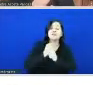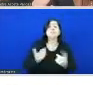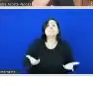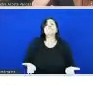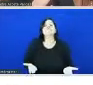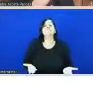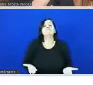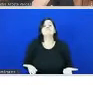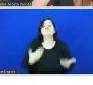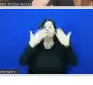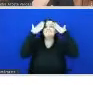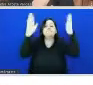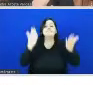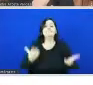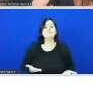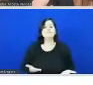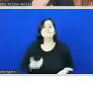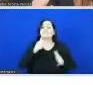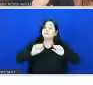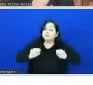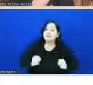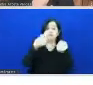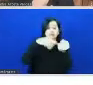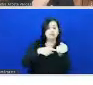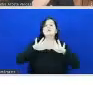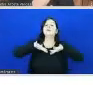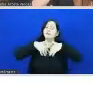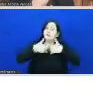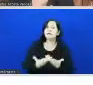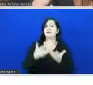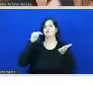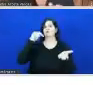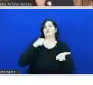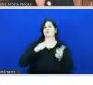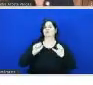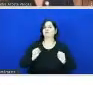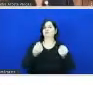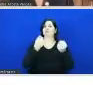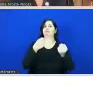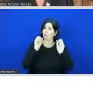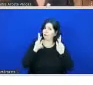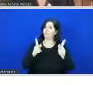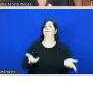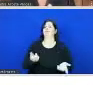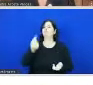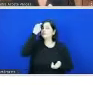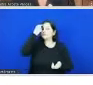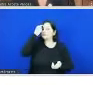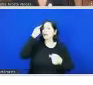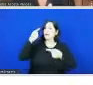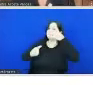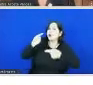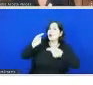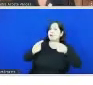time to try to push ourselves forward. So all of those actors can and should make commitments